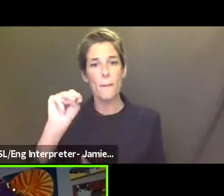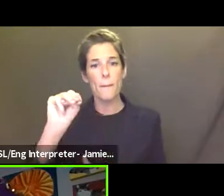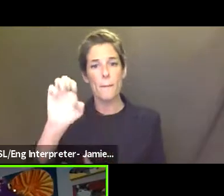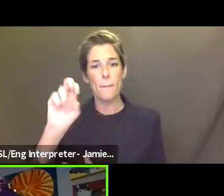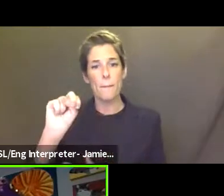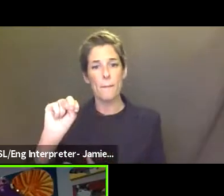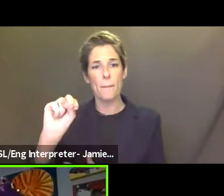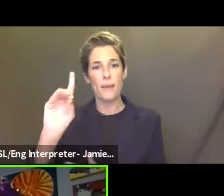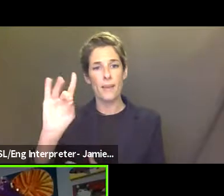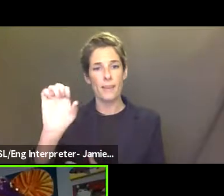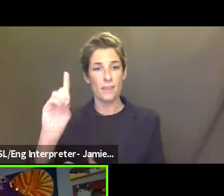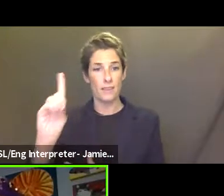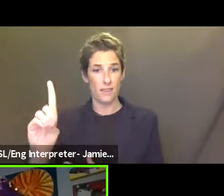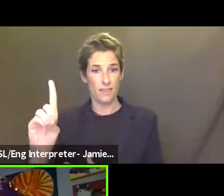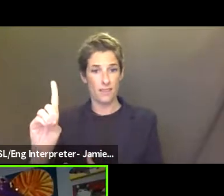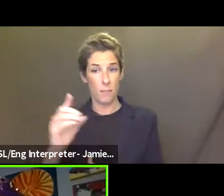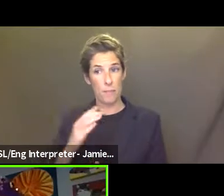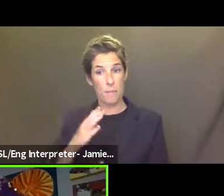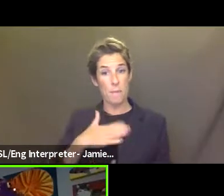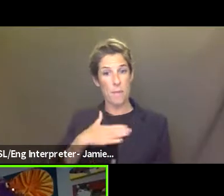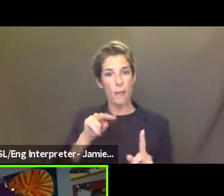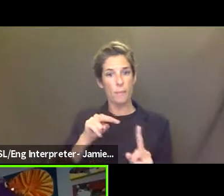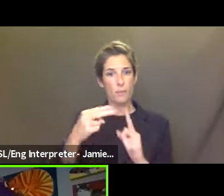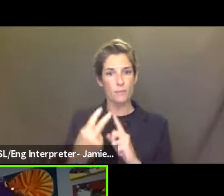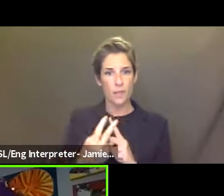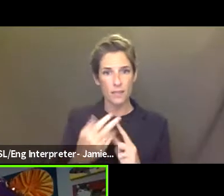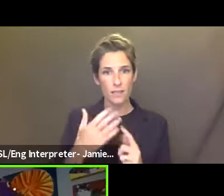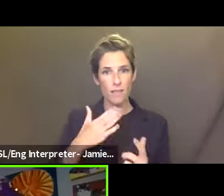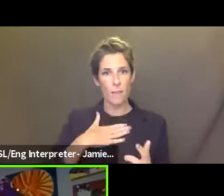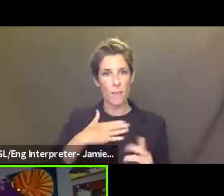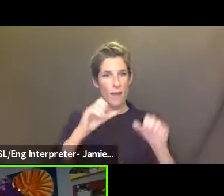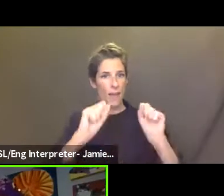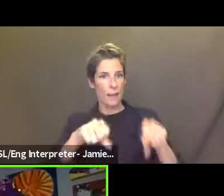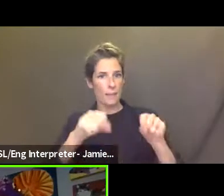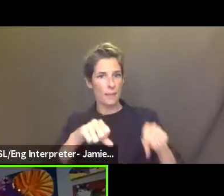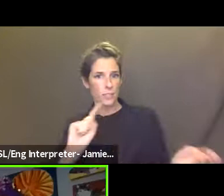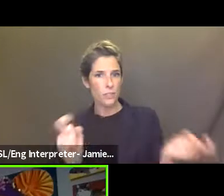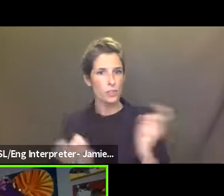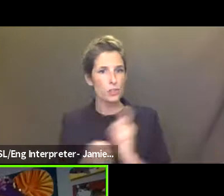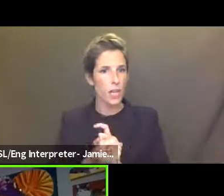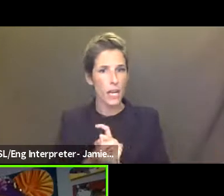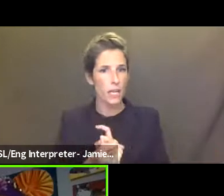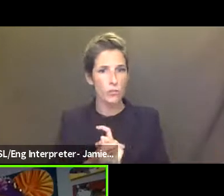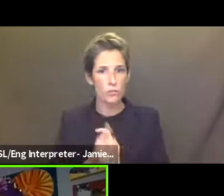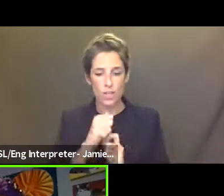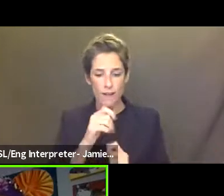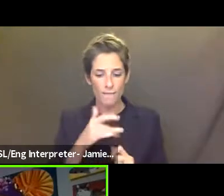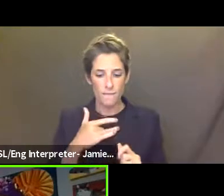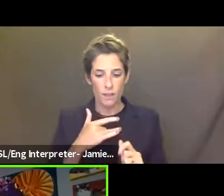and, you know, how I did things, and I stopped feeling uncomfortable being on the